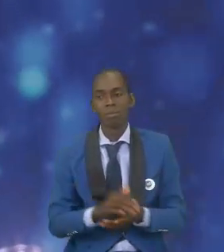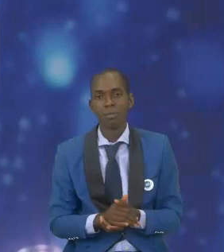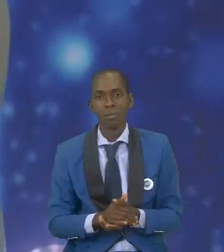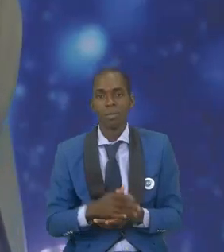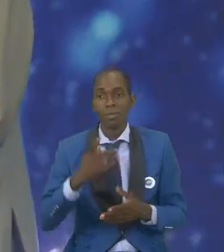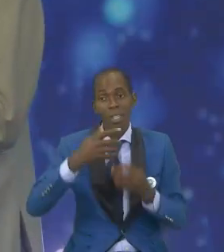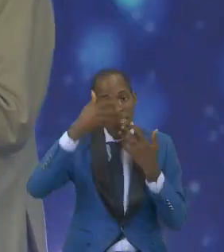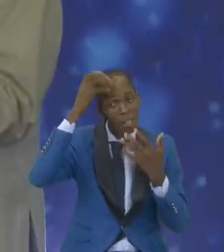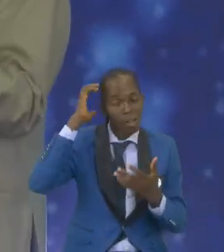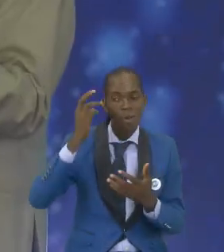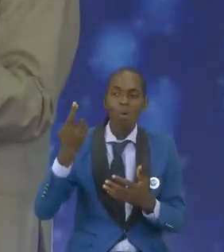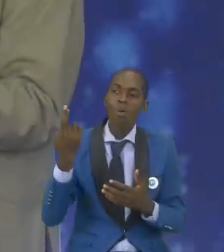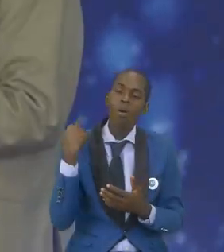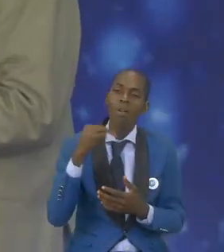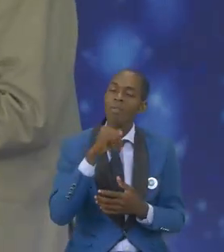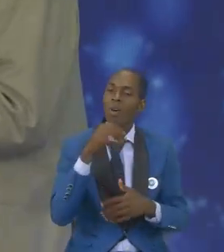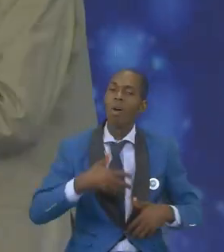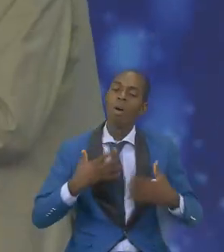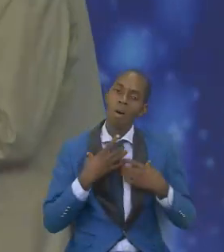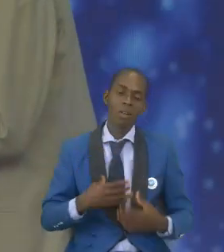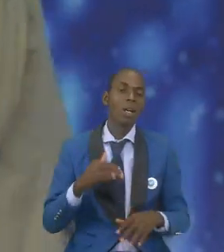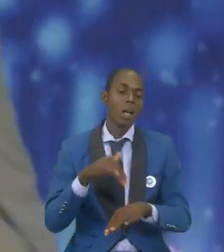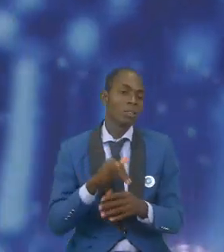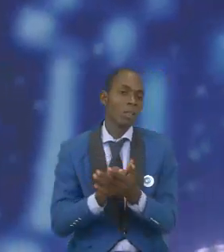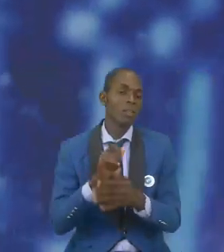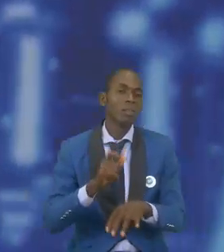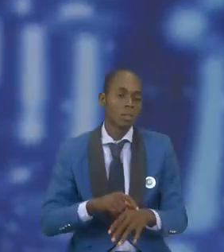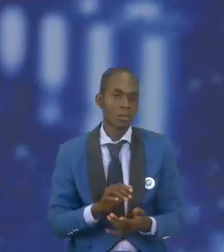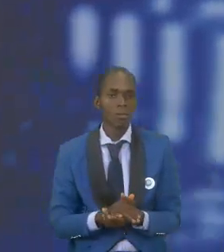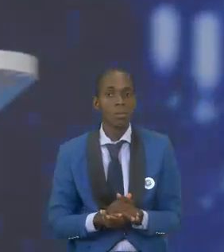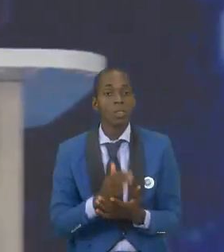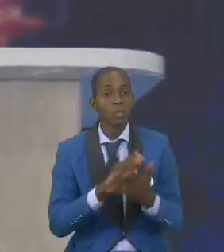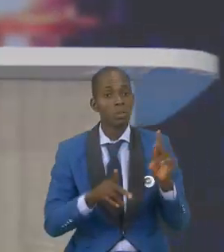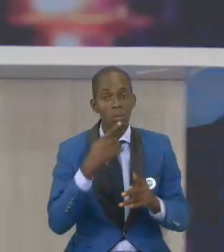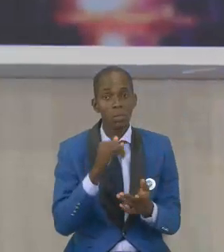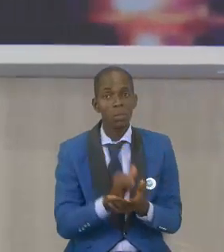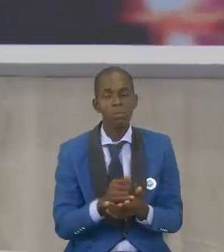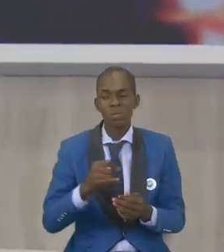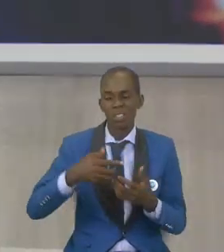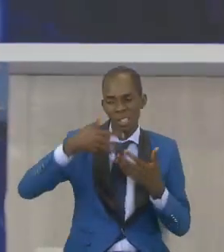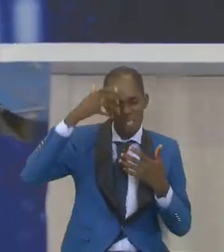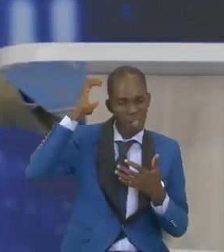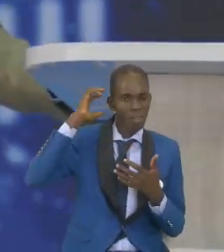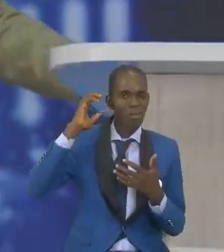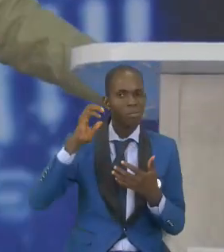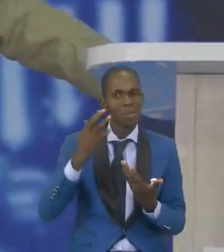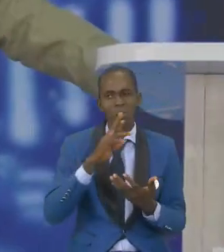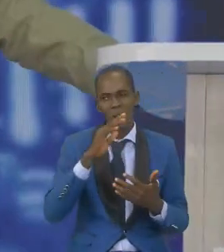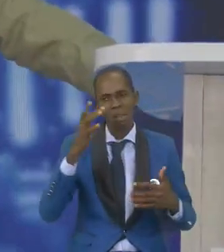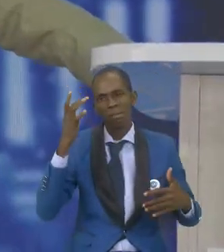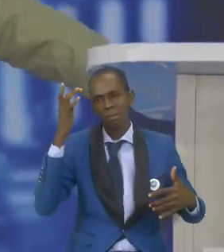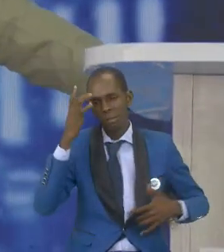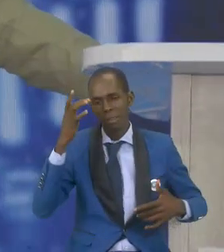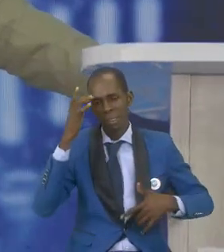not hungry at that. Okay, we'll find out. The lions, whatever happened mysteriously, they